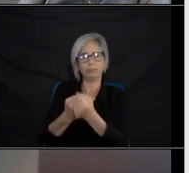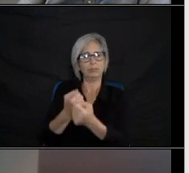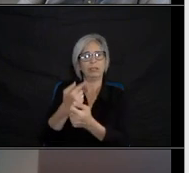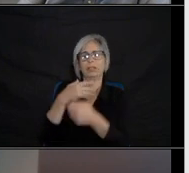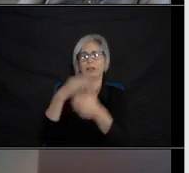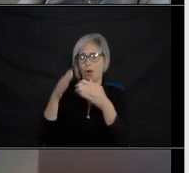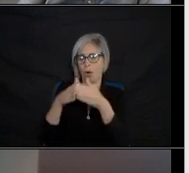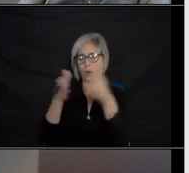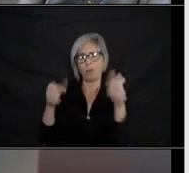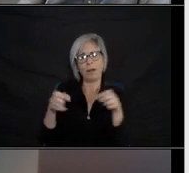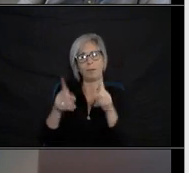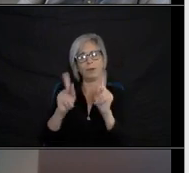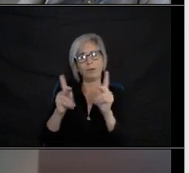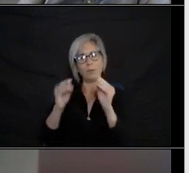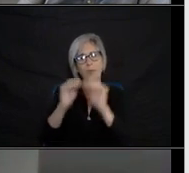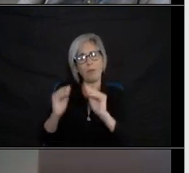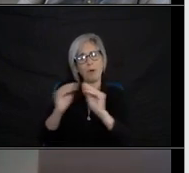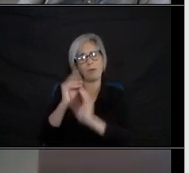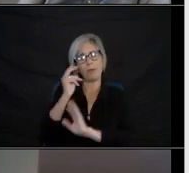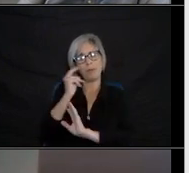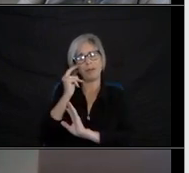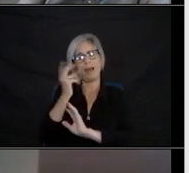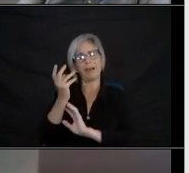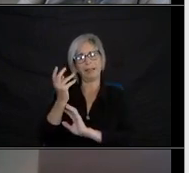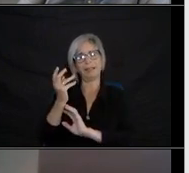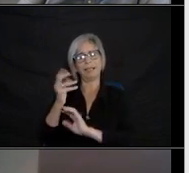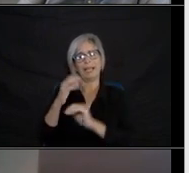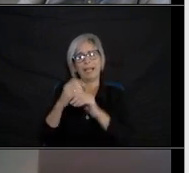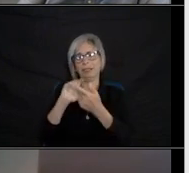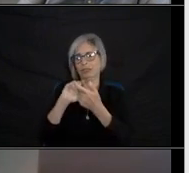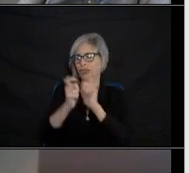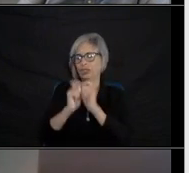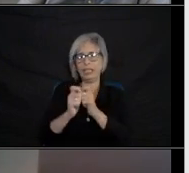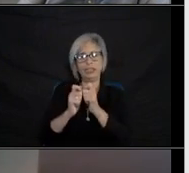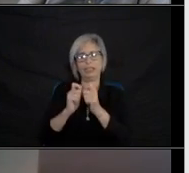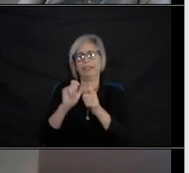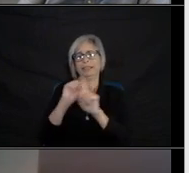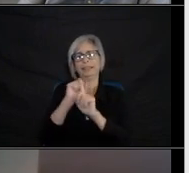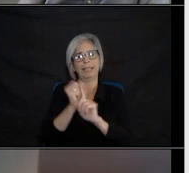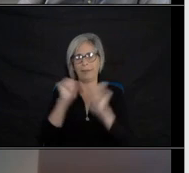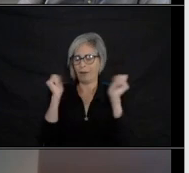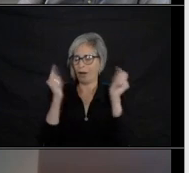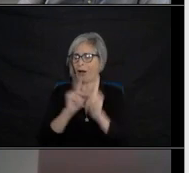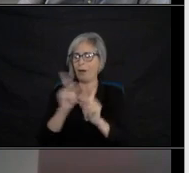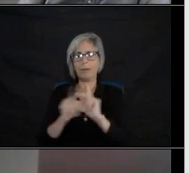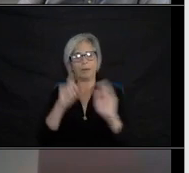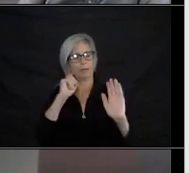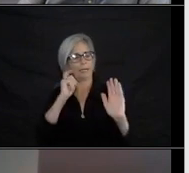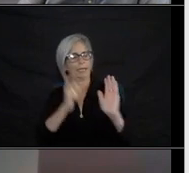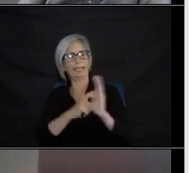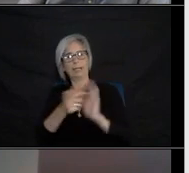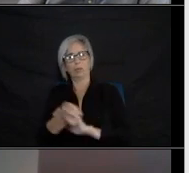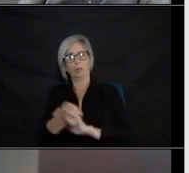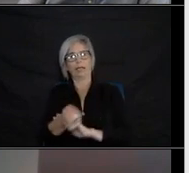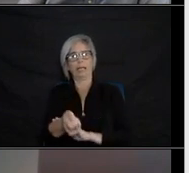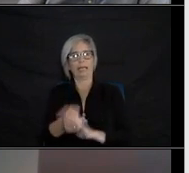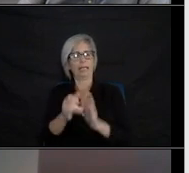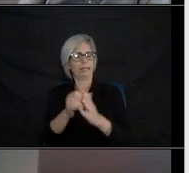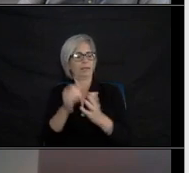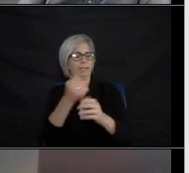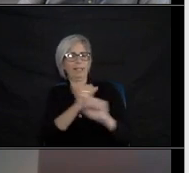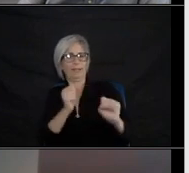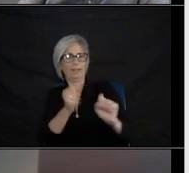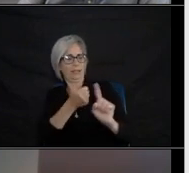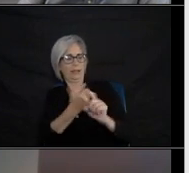to open new opportunities for the blind in our rapidly changing society, and upon all citizens to recognize the white cane as an instrument of safety and